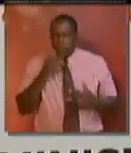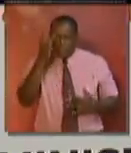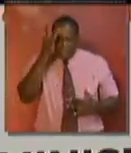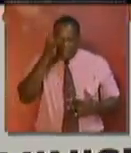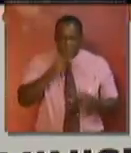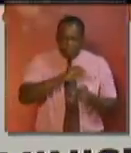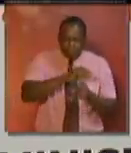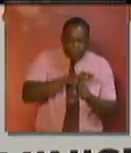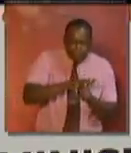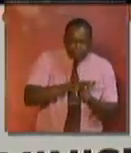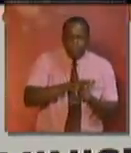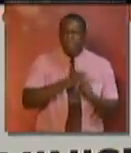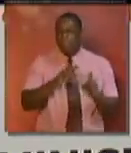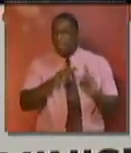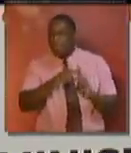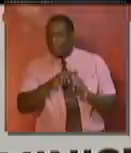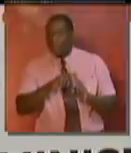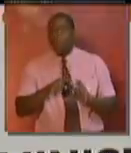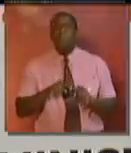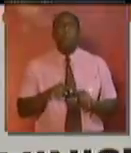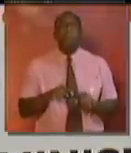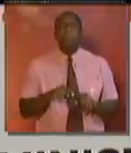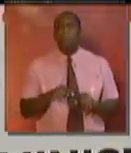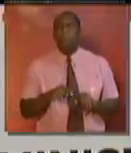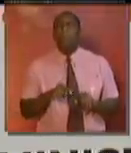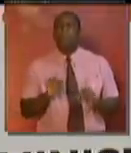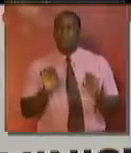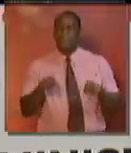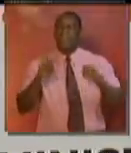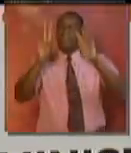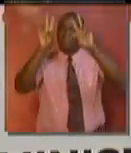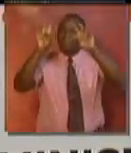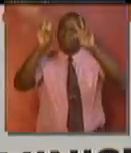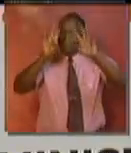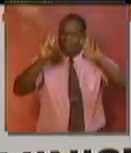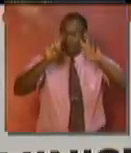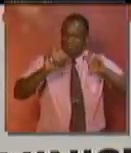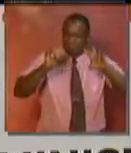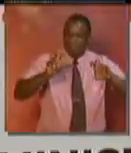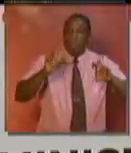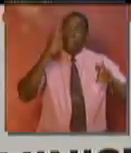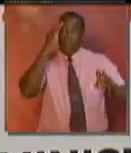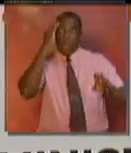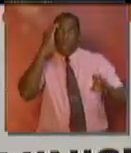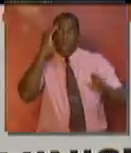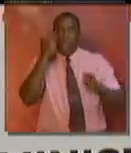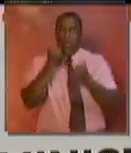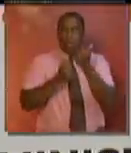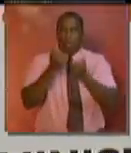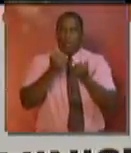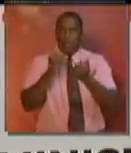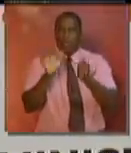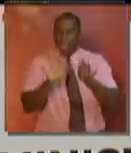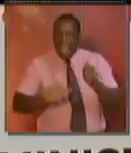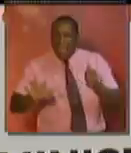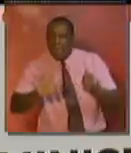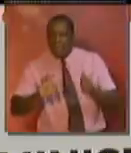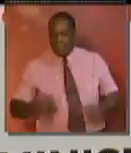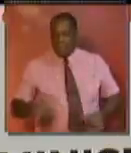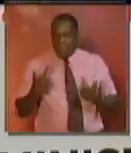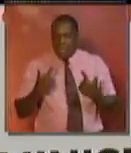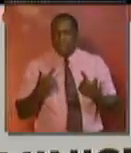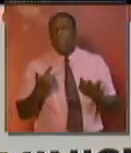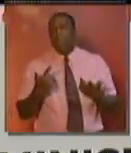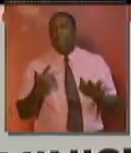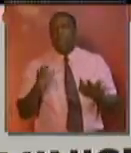been diagnosed positive will be, where they reside, what their address is, bearing in mind that that may not